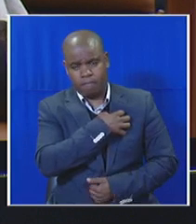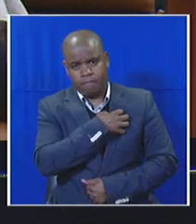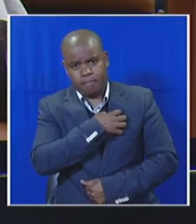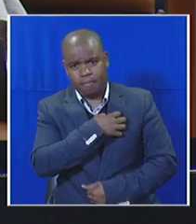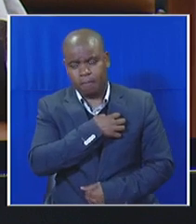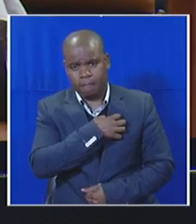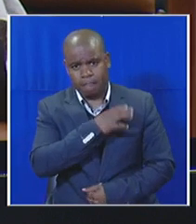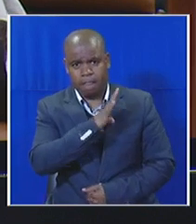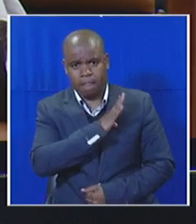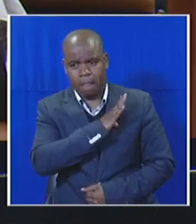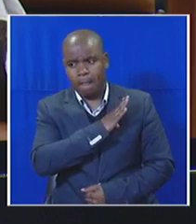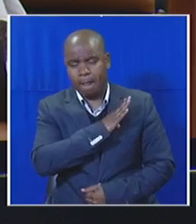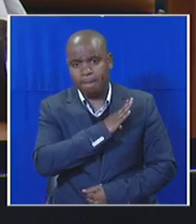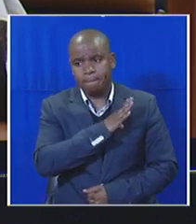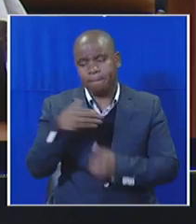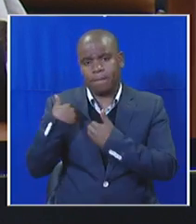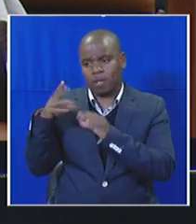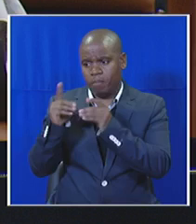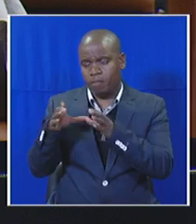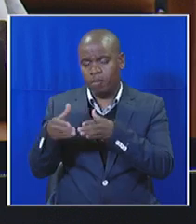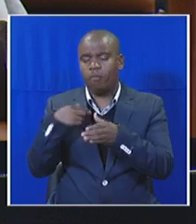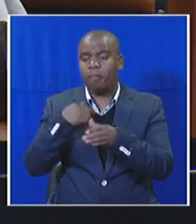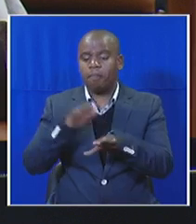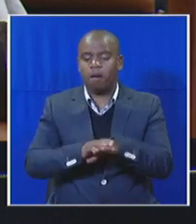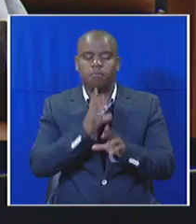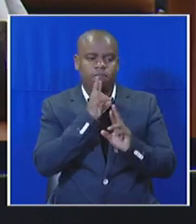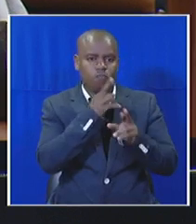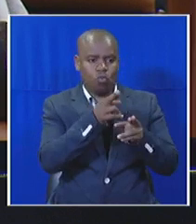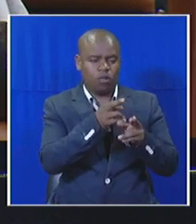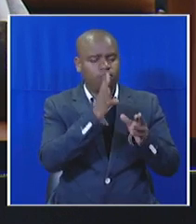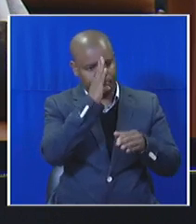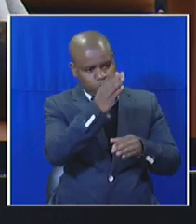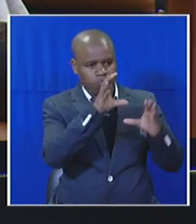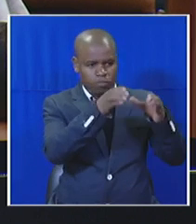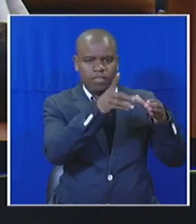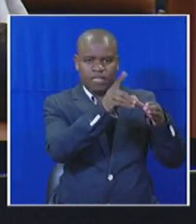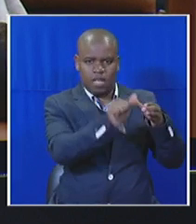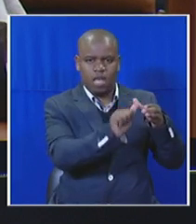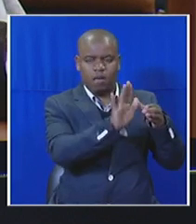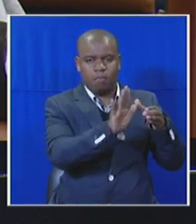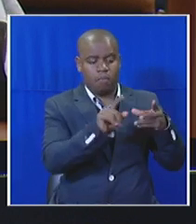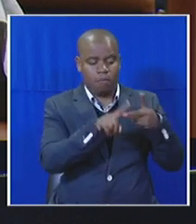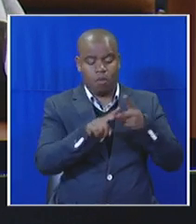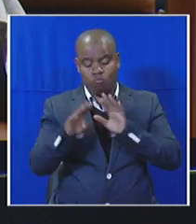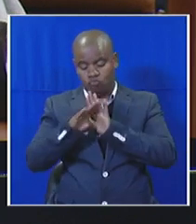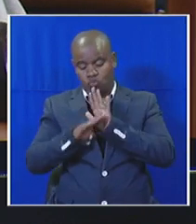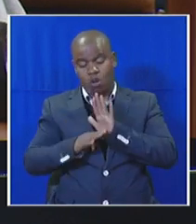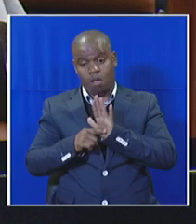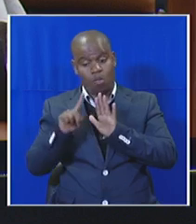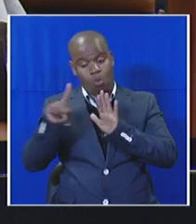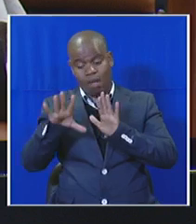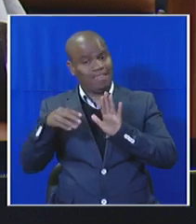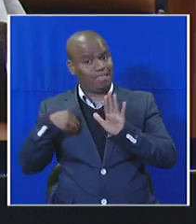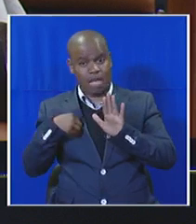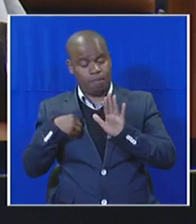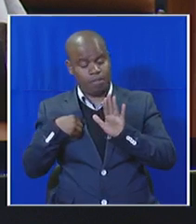I responded to that, and the letter was sent to the Democratic Alliance. The rules do not allow us to do what